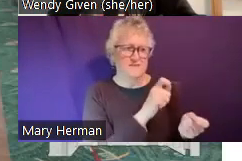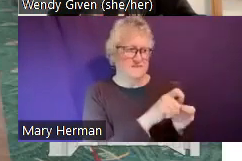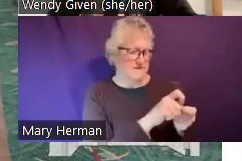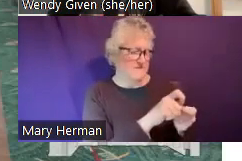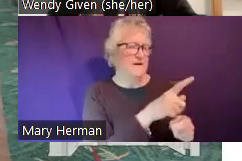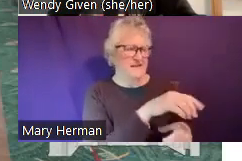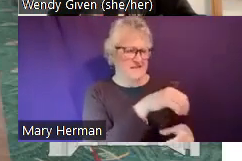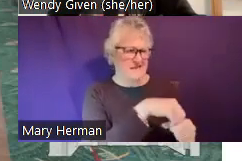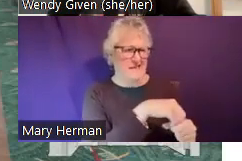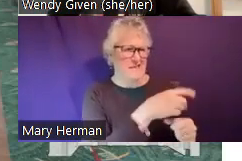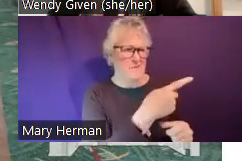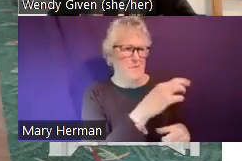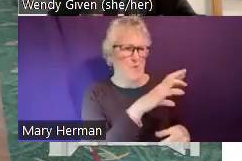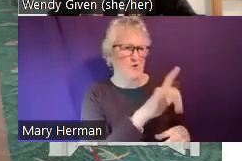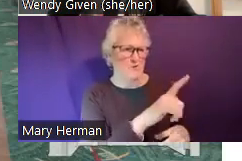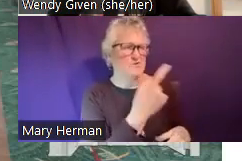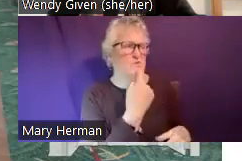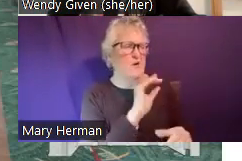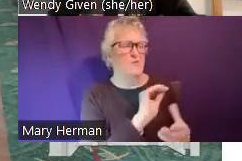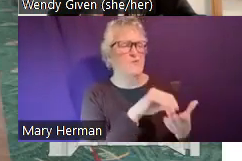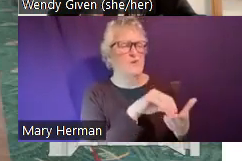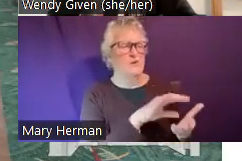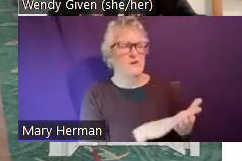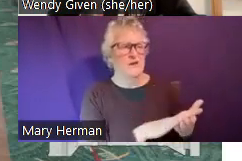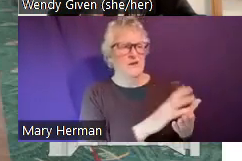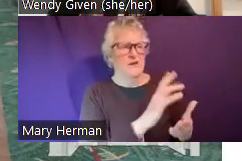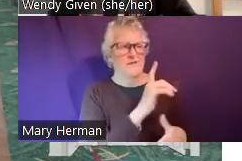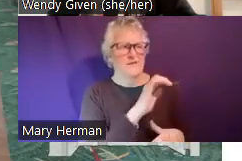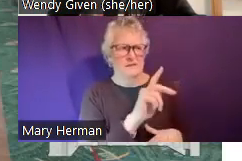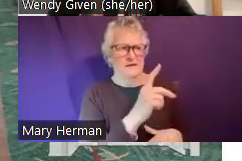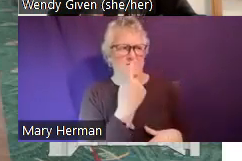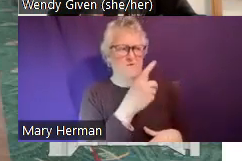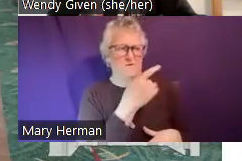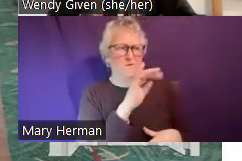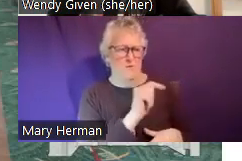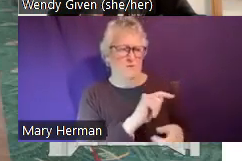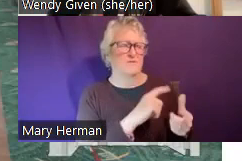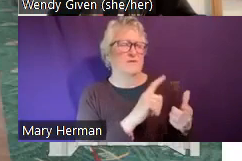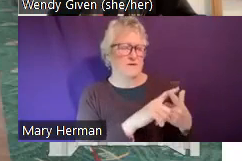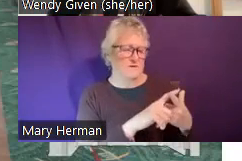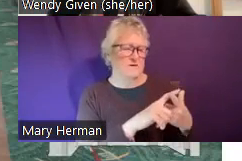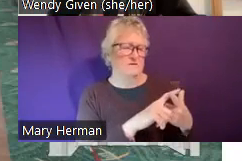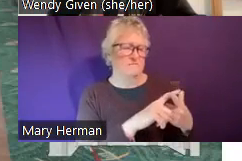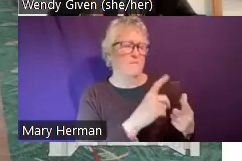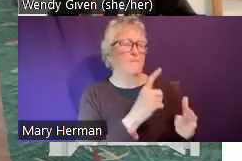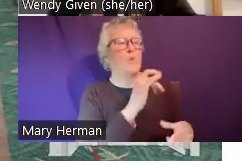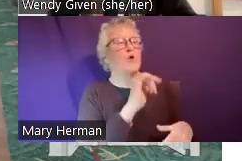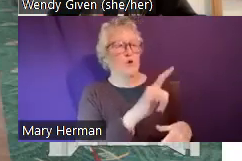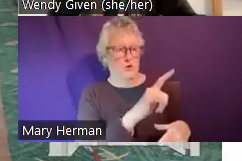So I'll put a link there so that you can see exactly what that is.